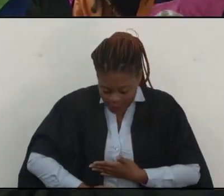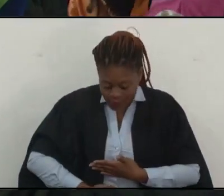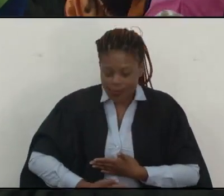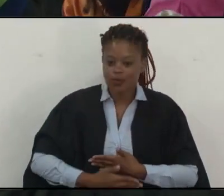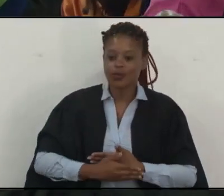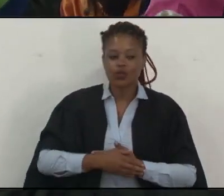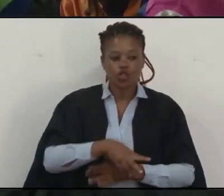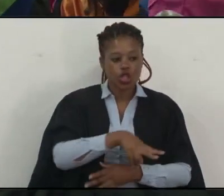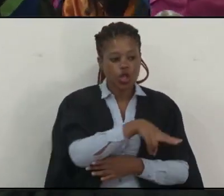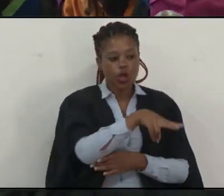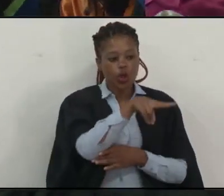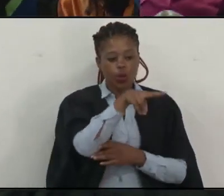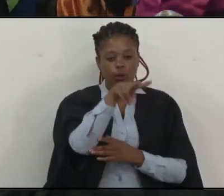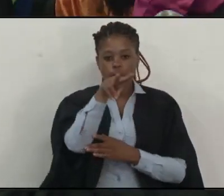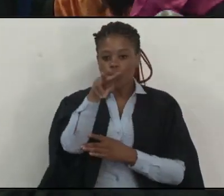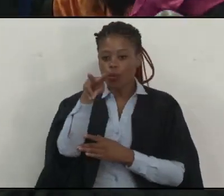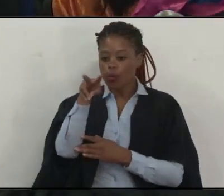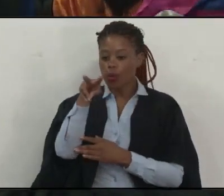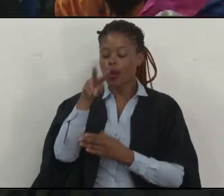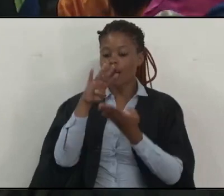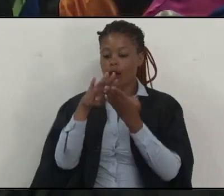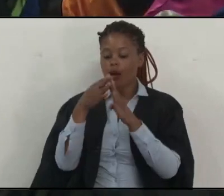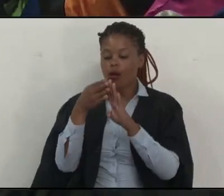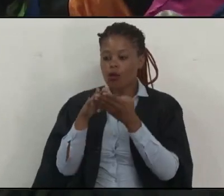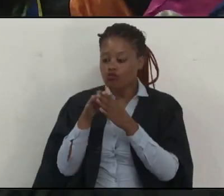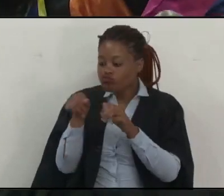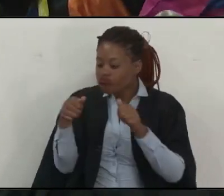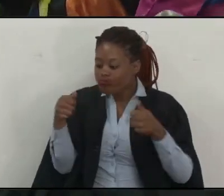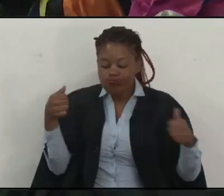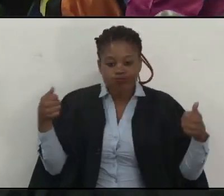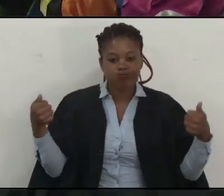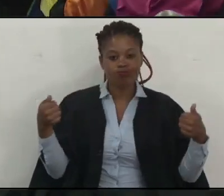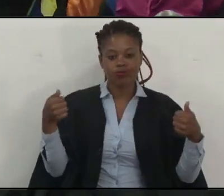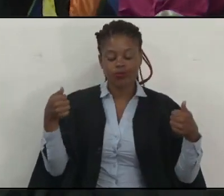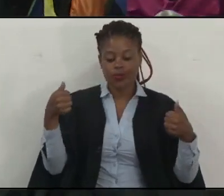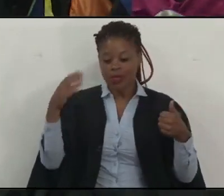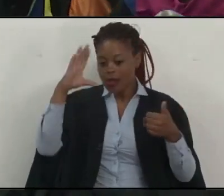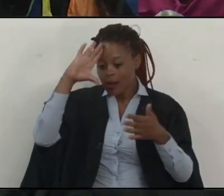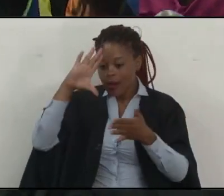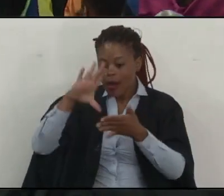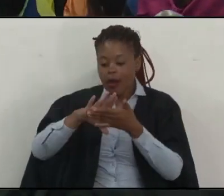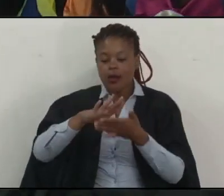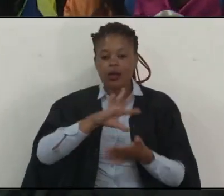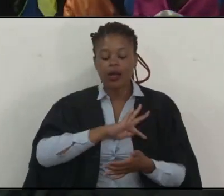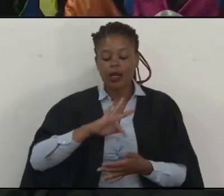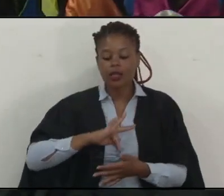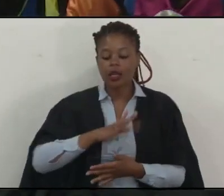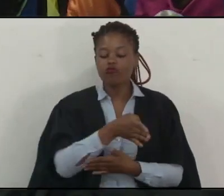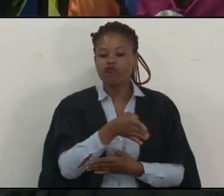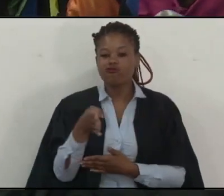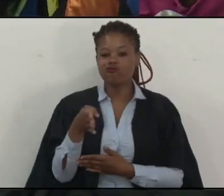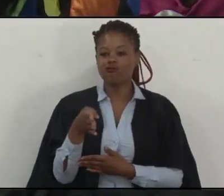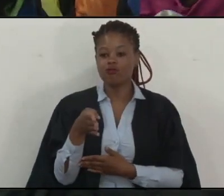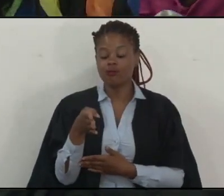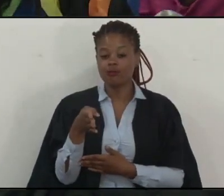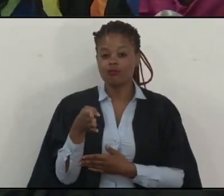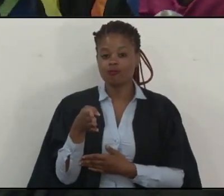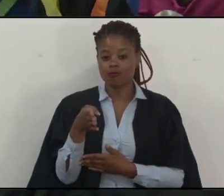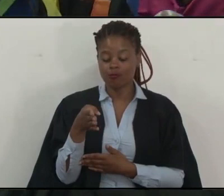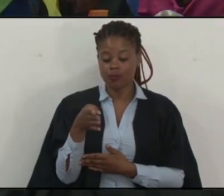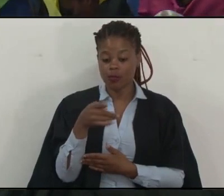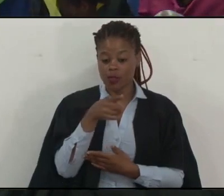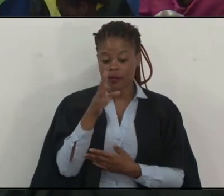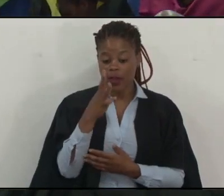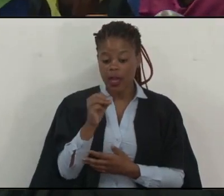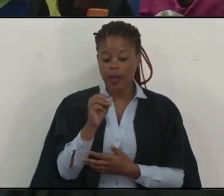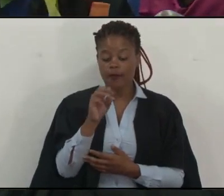bow, look at the community next to you, look at the academic staff.